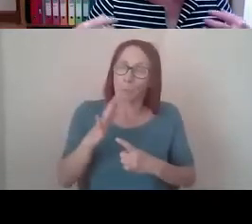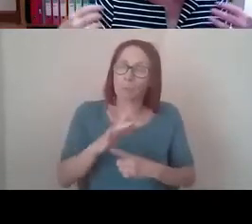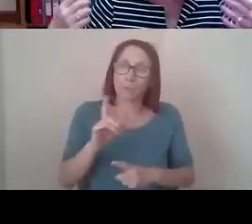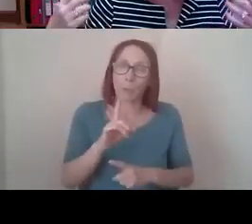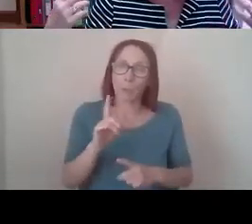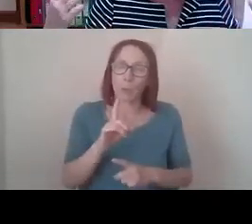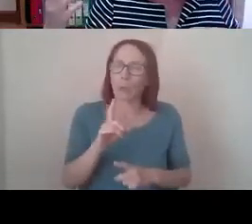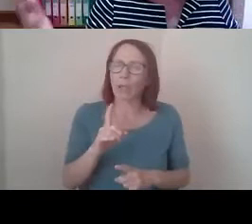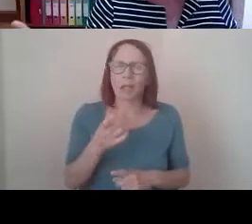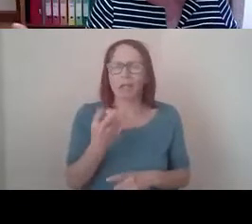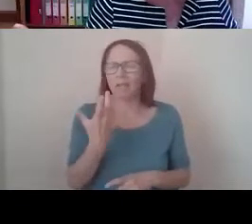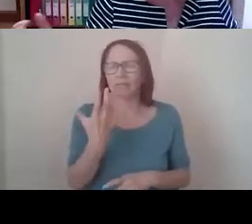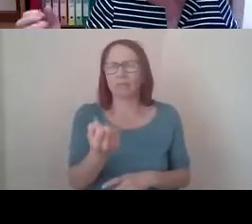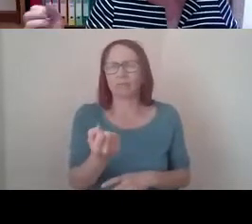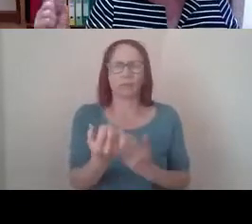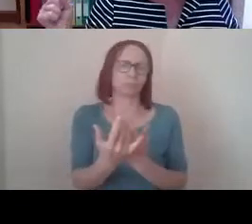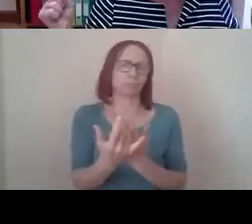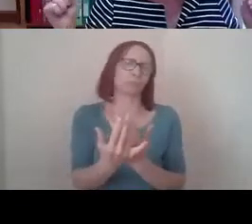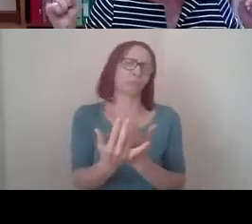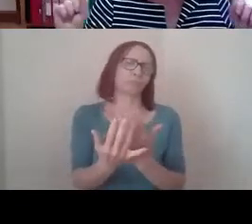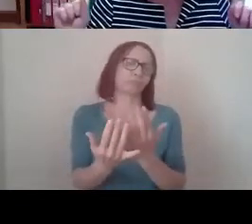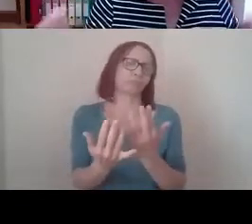need to have massive